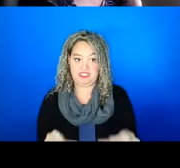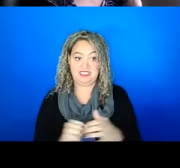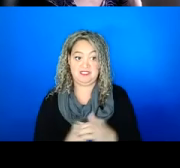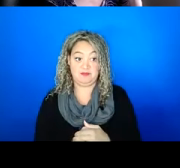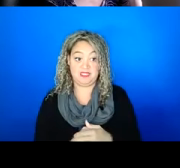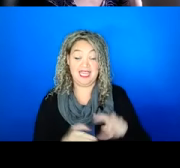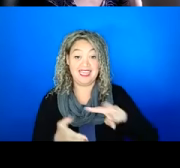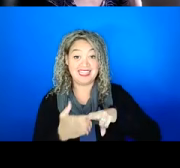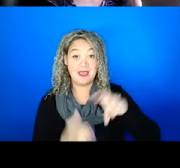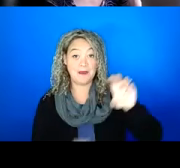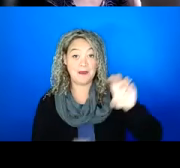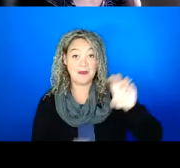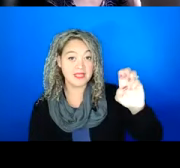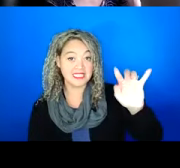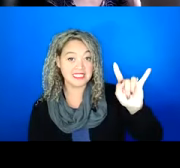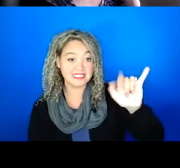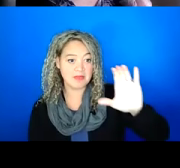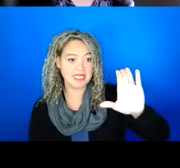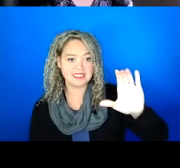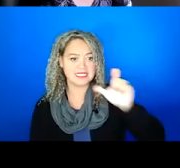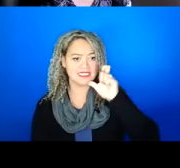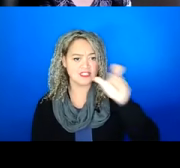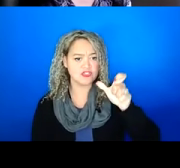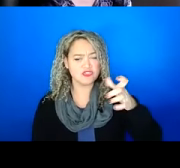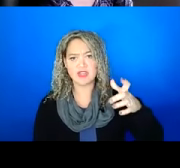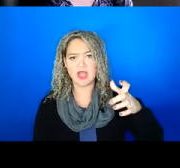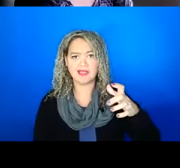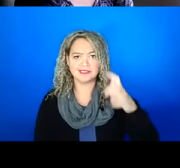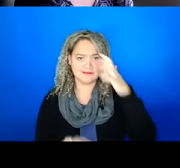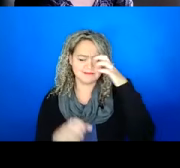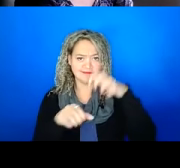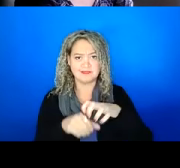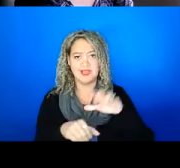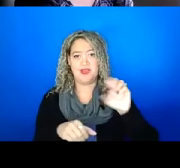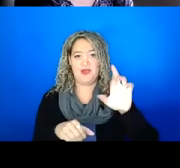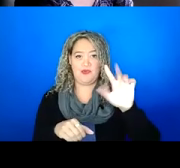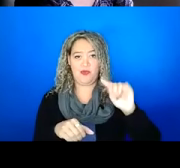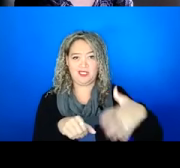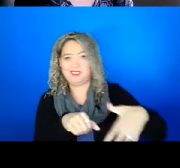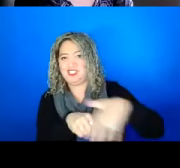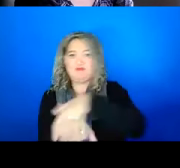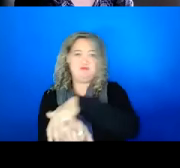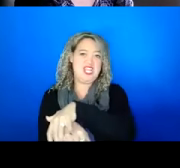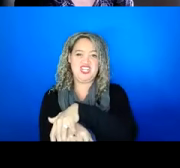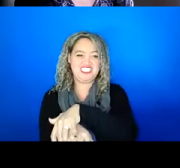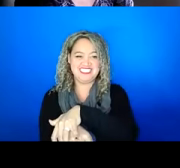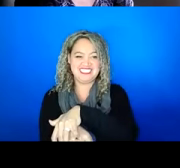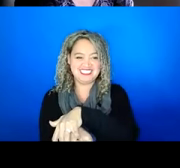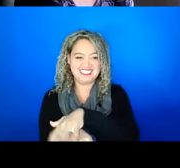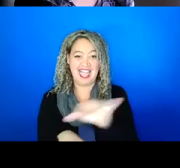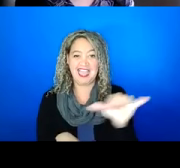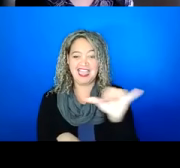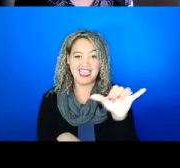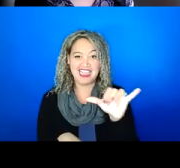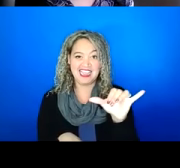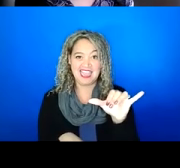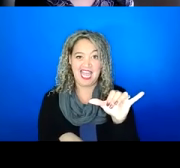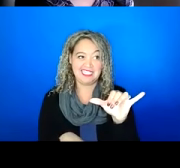semantics is not smeared across the cortex like cream cheese on a bagel, as